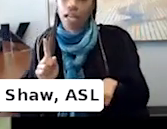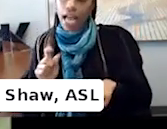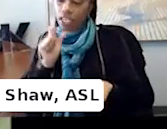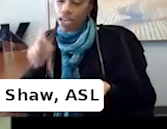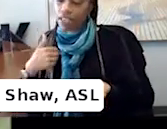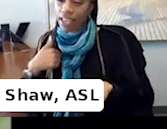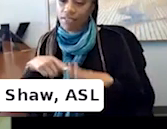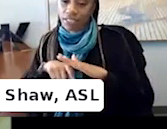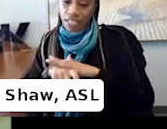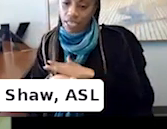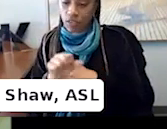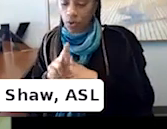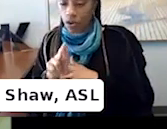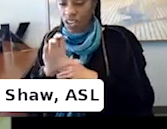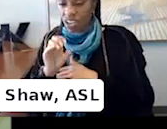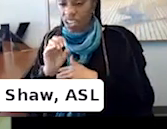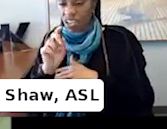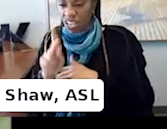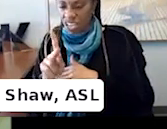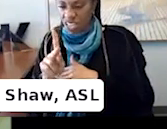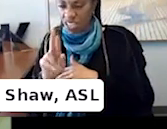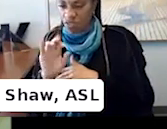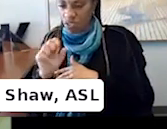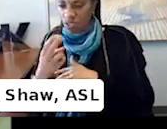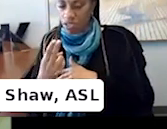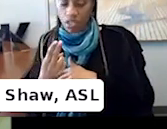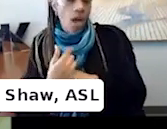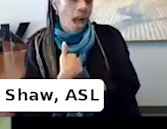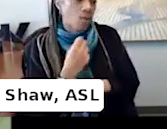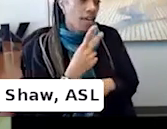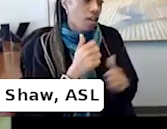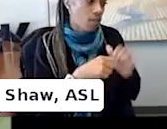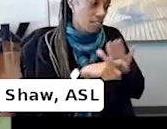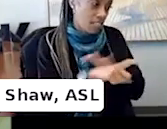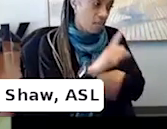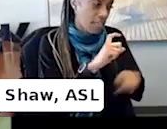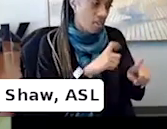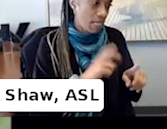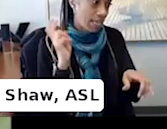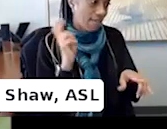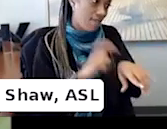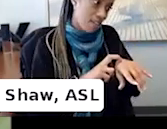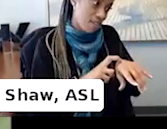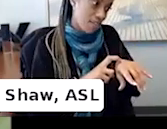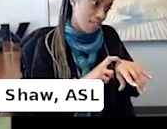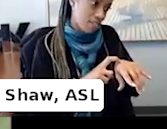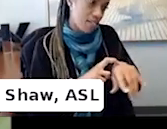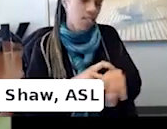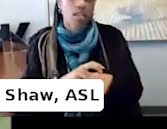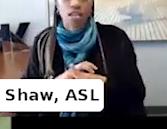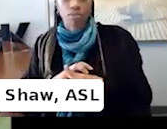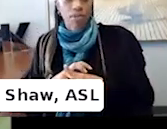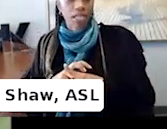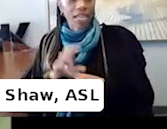Well, I'm okay with snakes as long as they're not venomous or like can constrict you or anything. Yeah, I'm not a big snake person. But cockroach is just the insect we love to